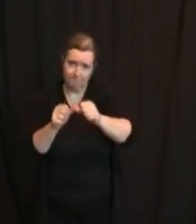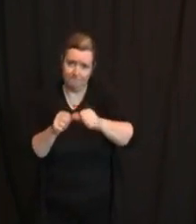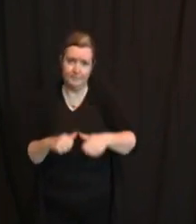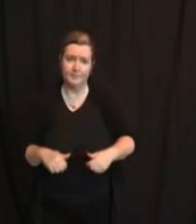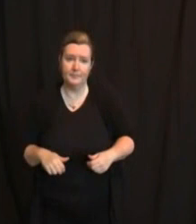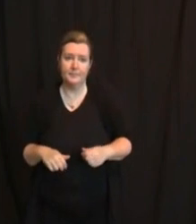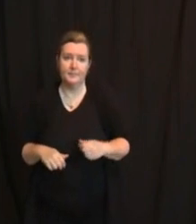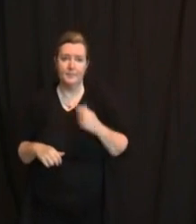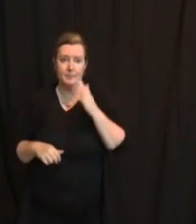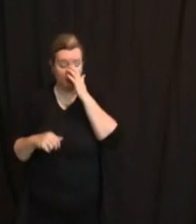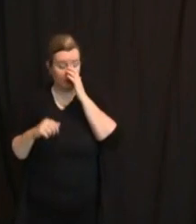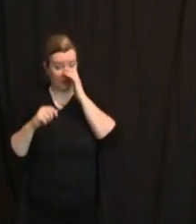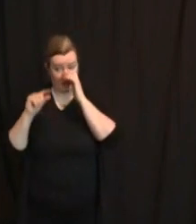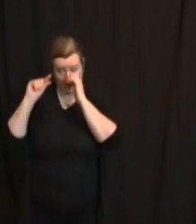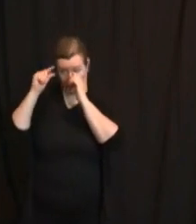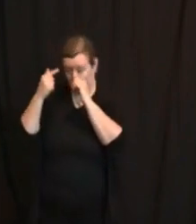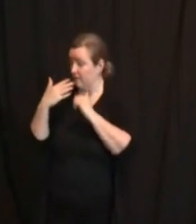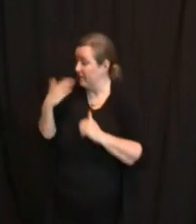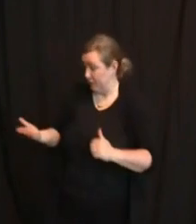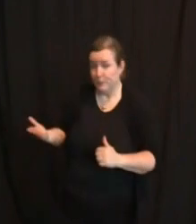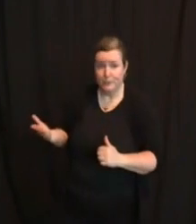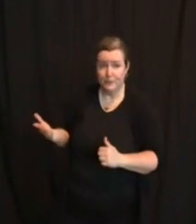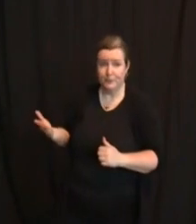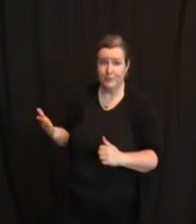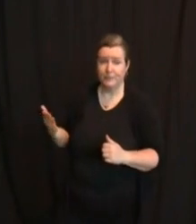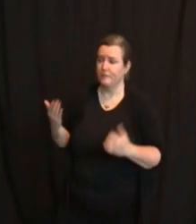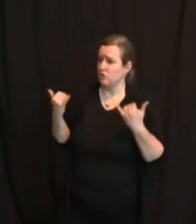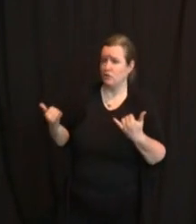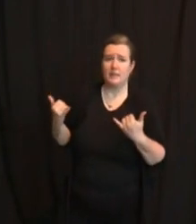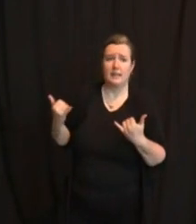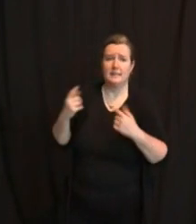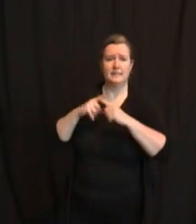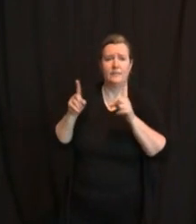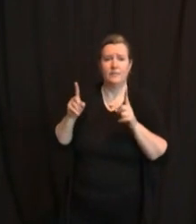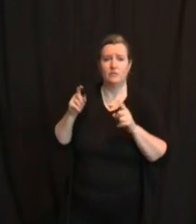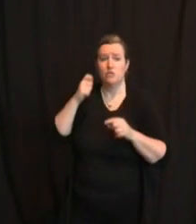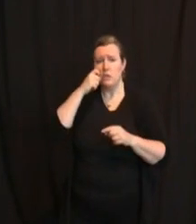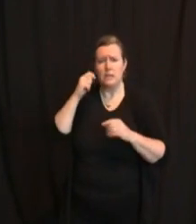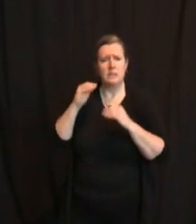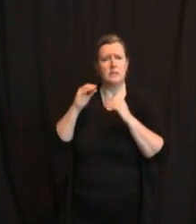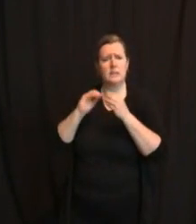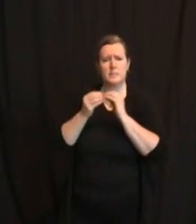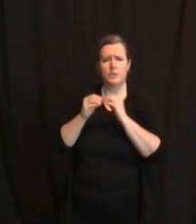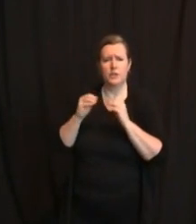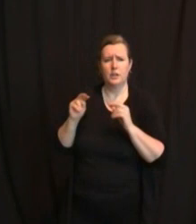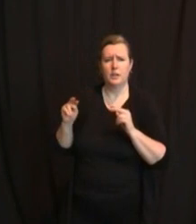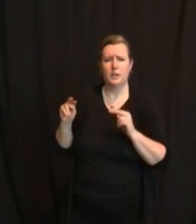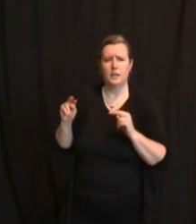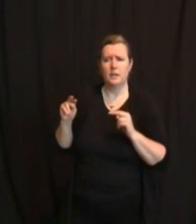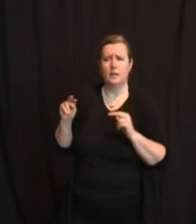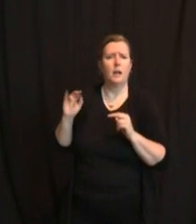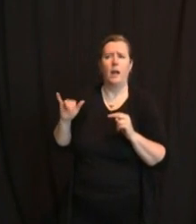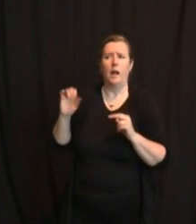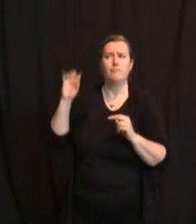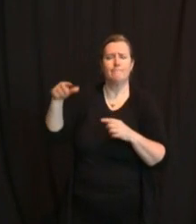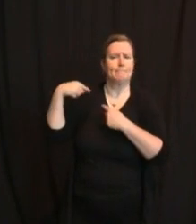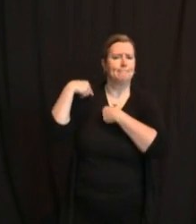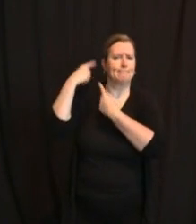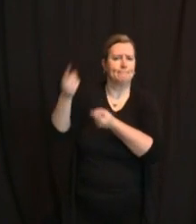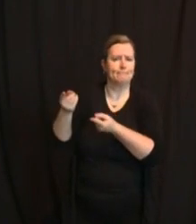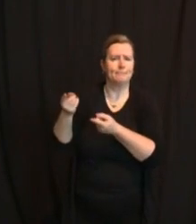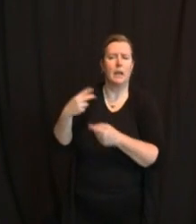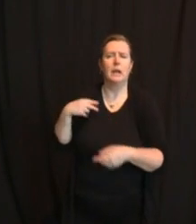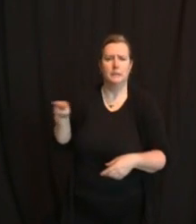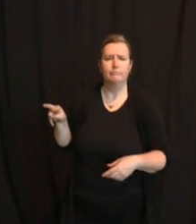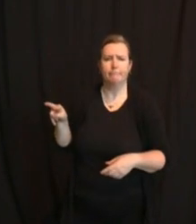that. We haven't said it in a couple of days, but the racial inequities are something that you and I and our teams, and Lieutenant Governor Sheila Oliver, who we want to give a